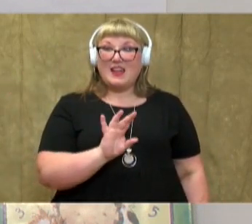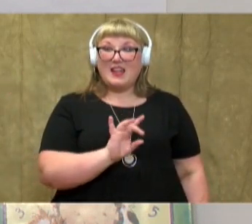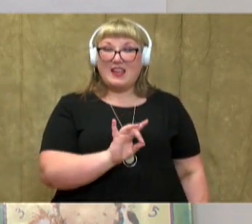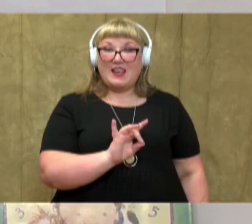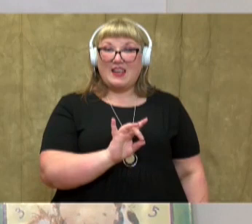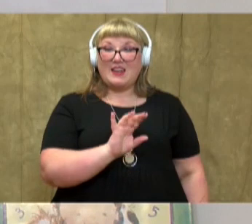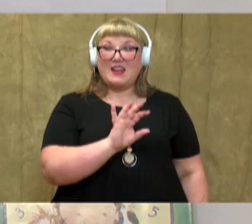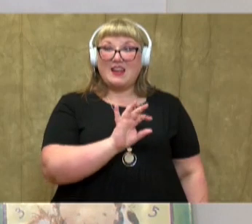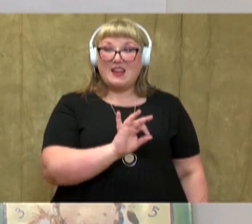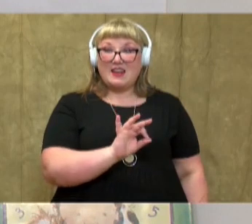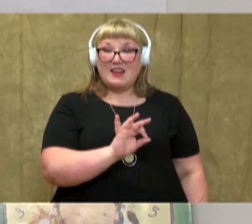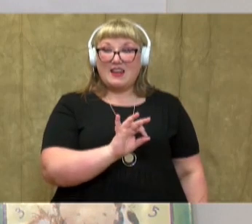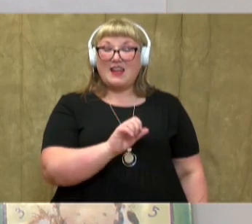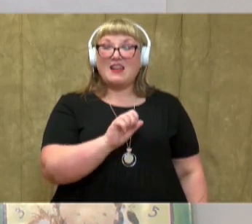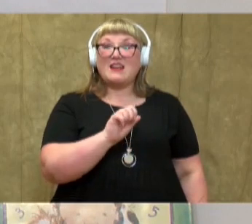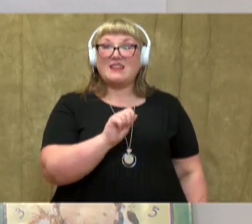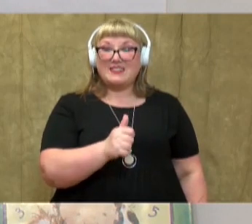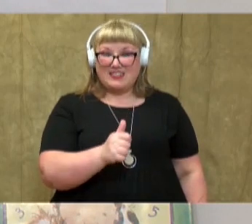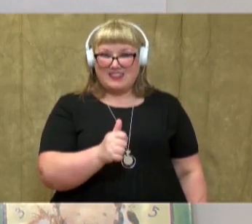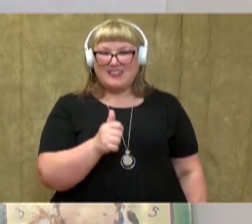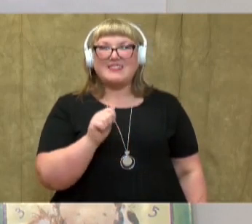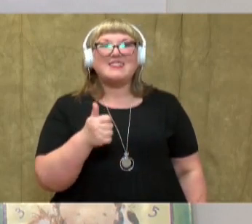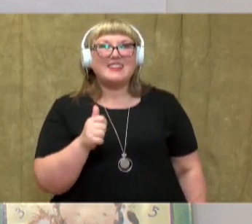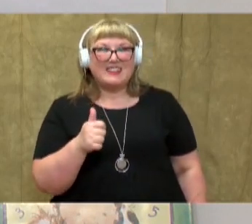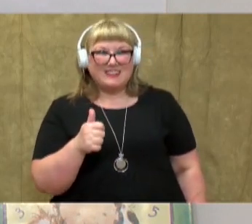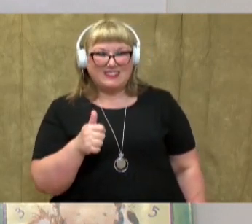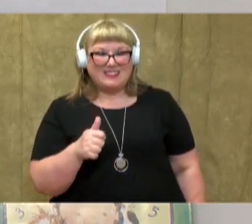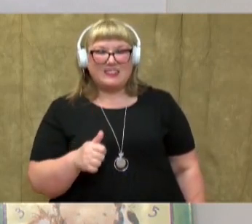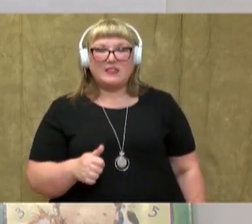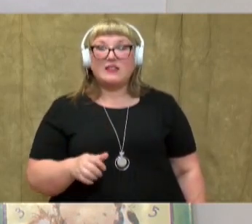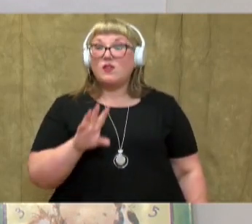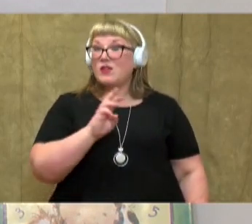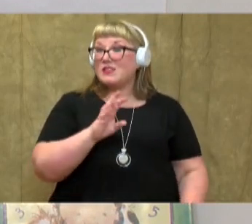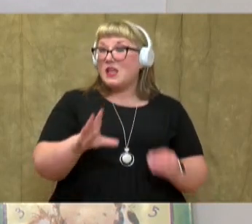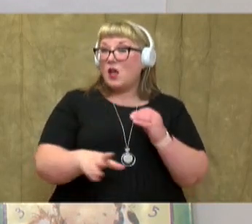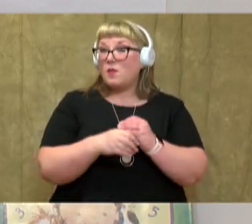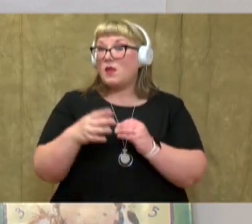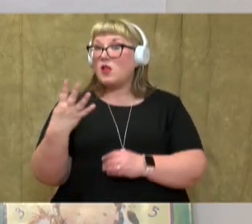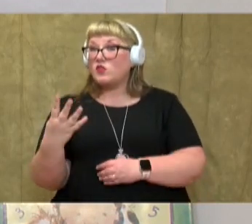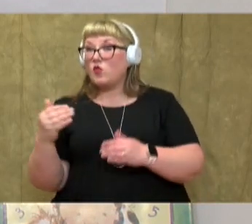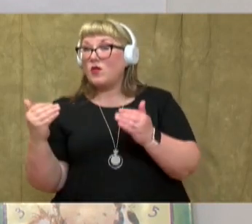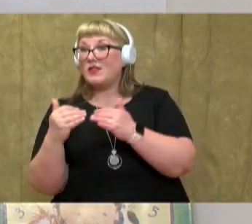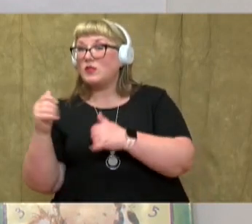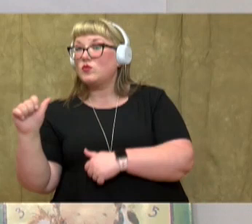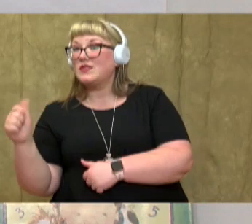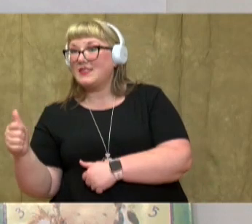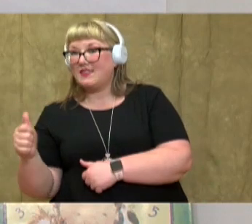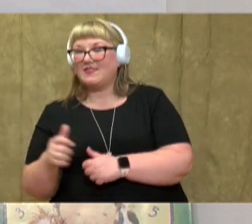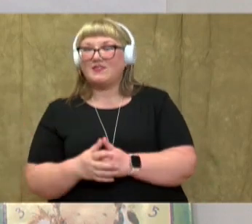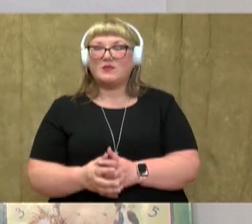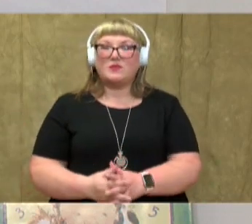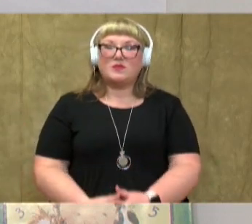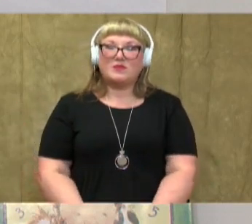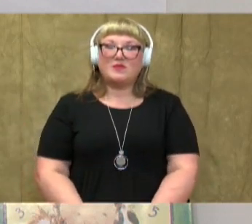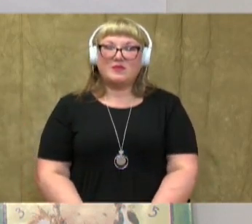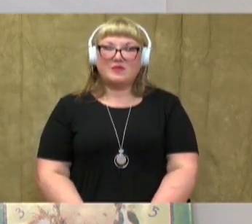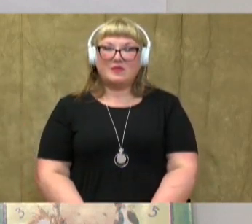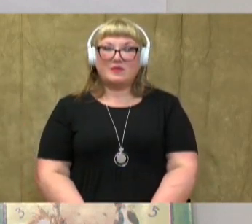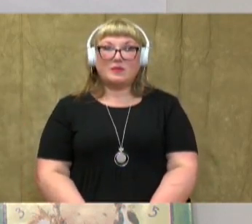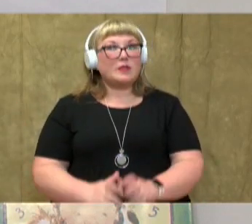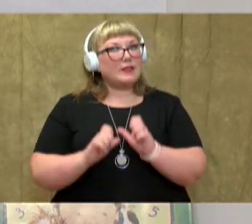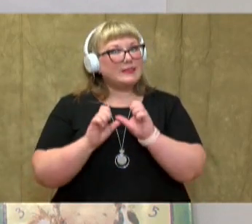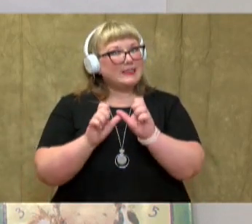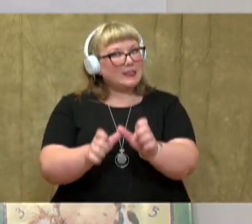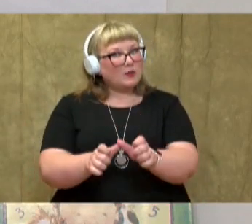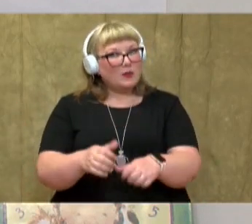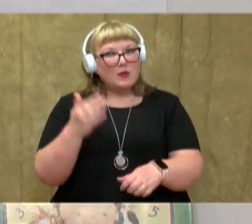seven, eight, nine, 10. Six plus four equals 10. Good job, let's keep